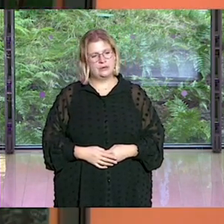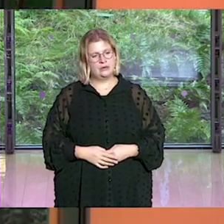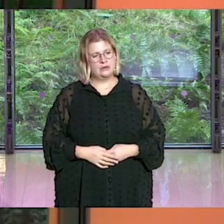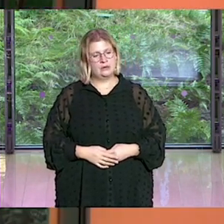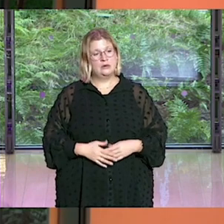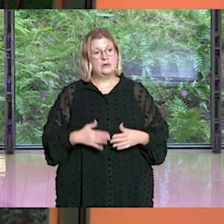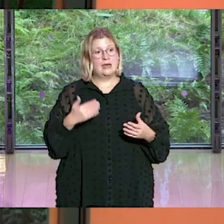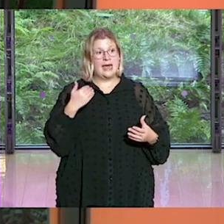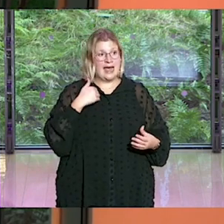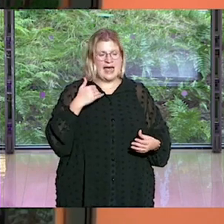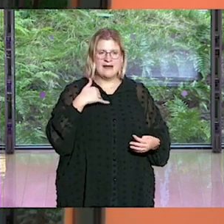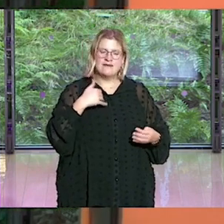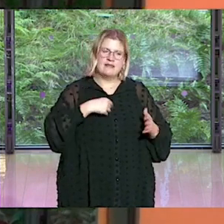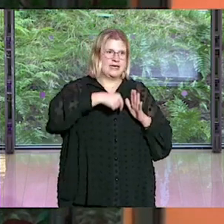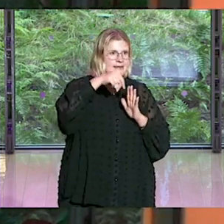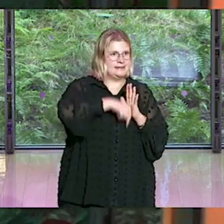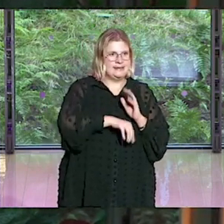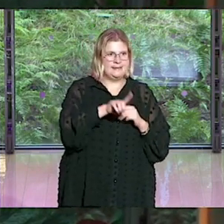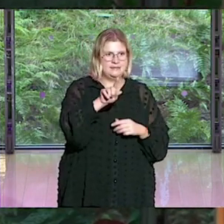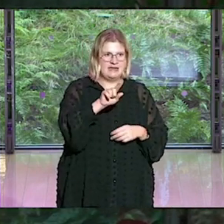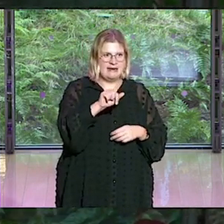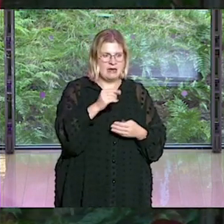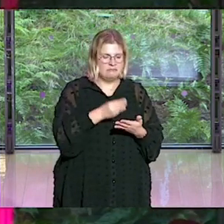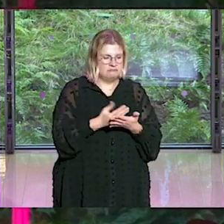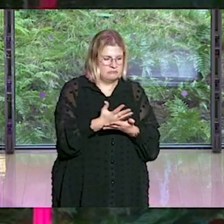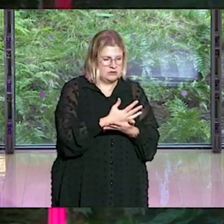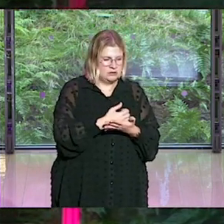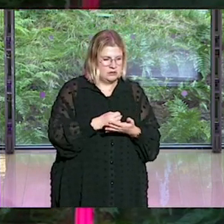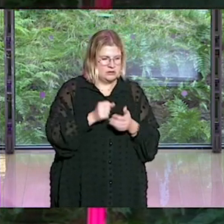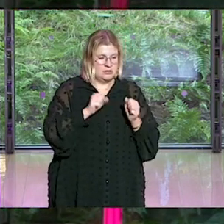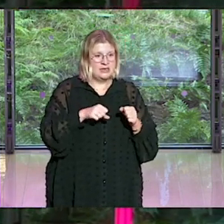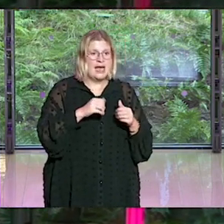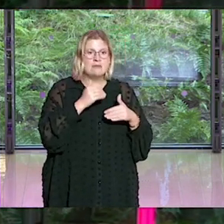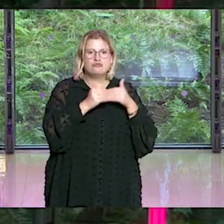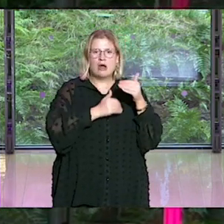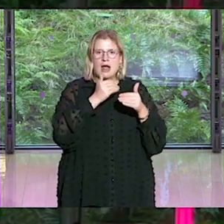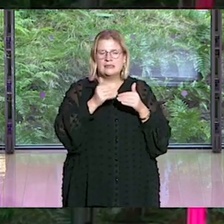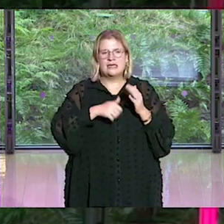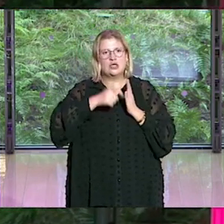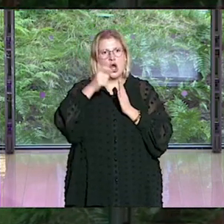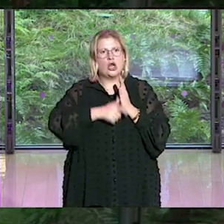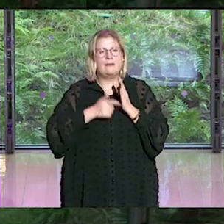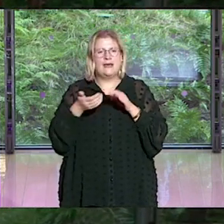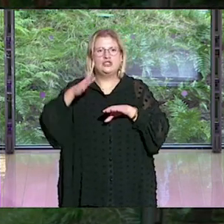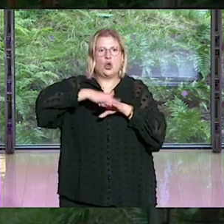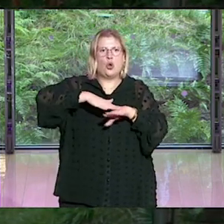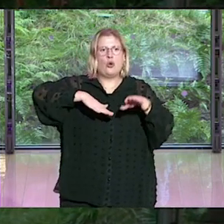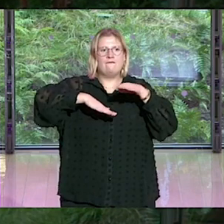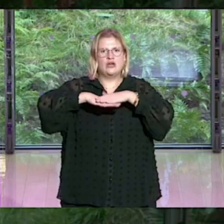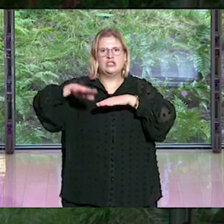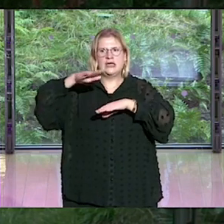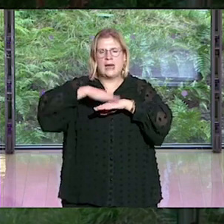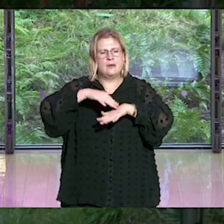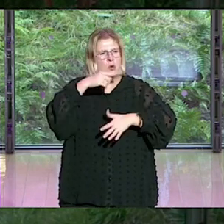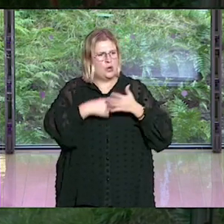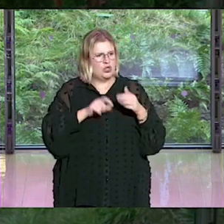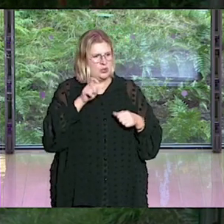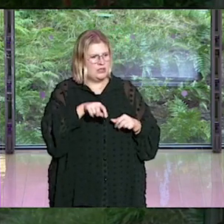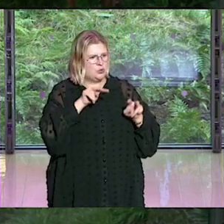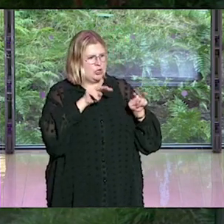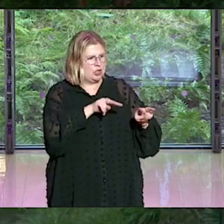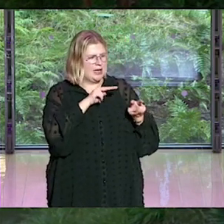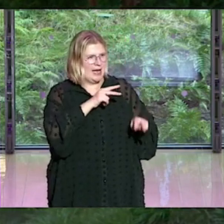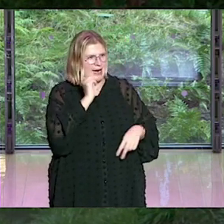Once you have that robust data set, you can start to build process and automation on top of it. What do you need to look at every